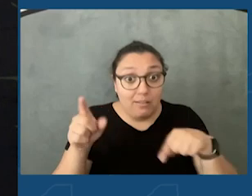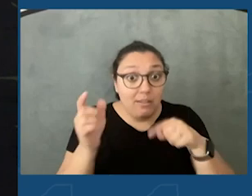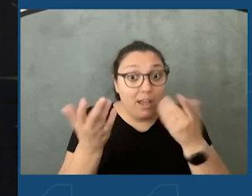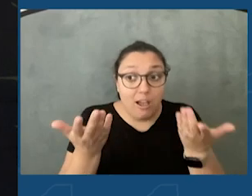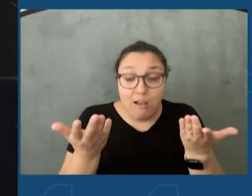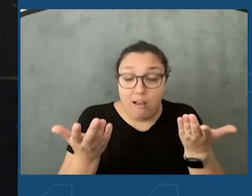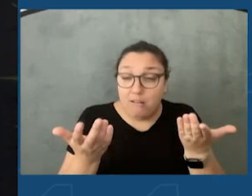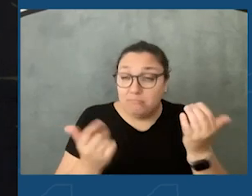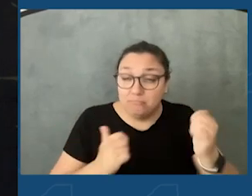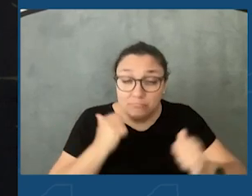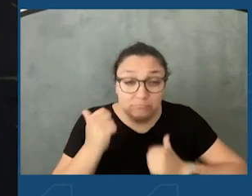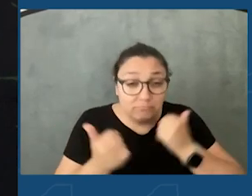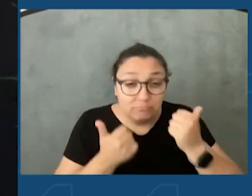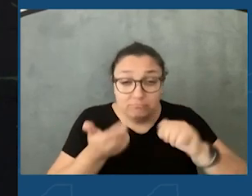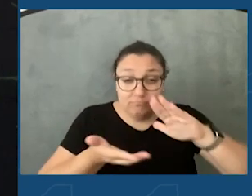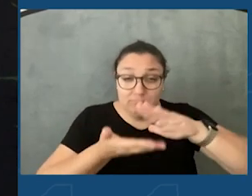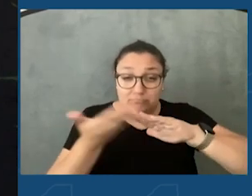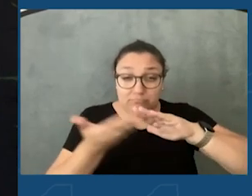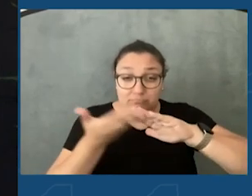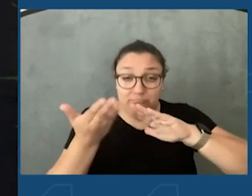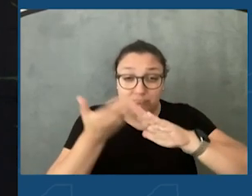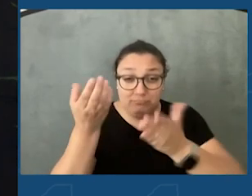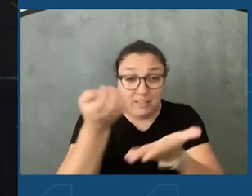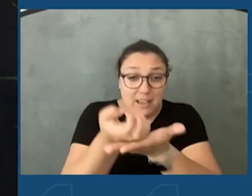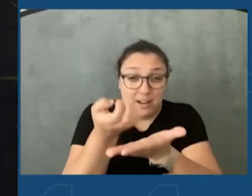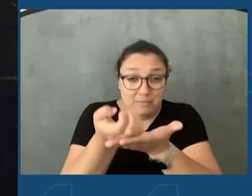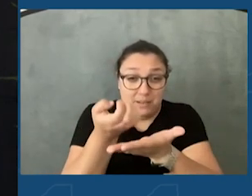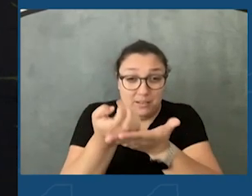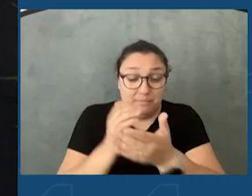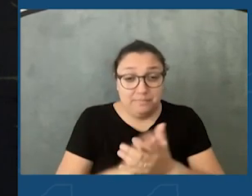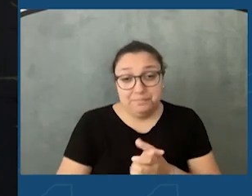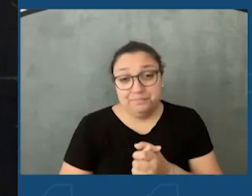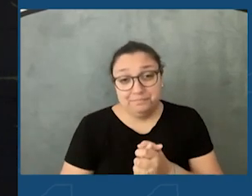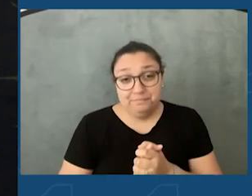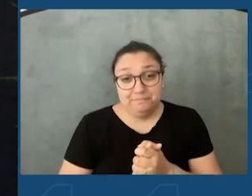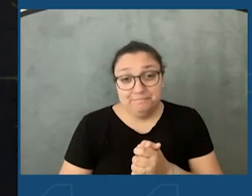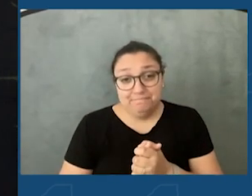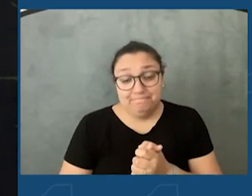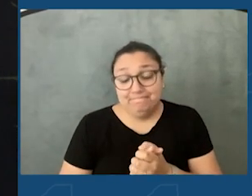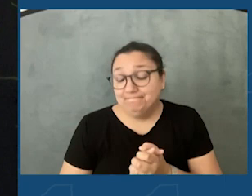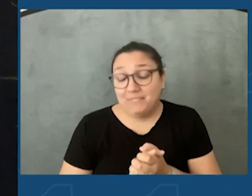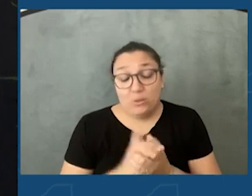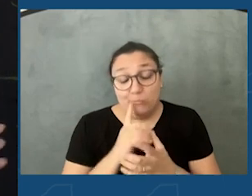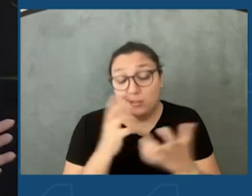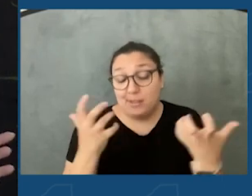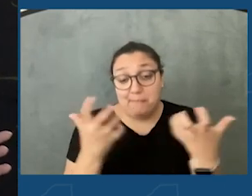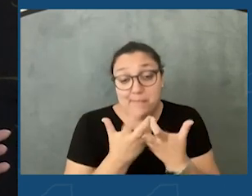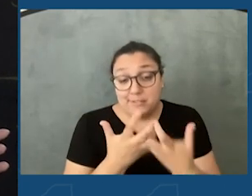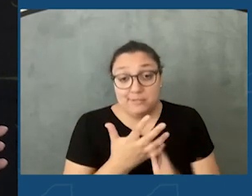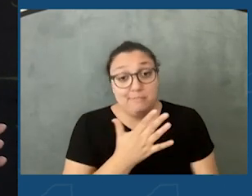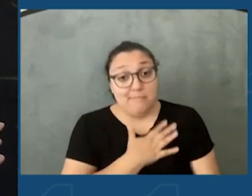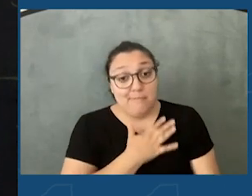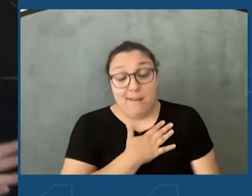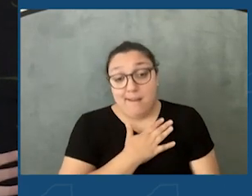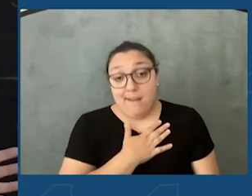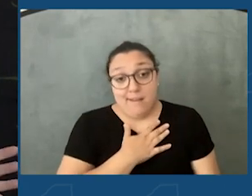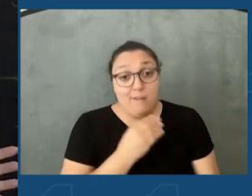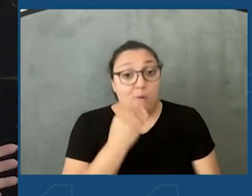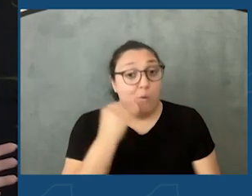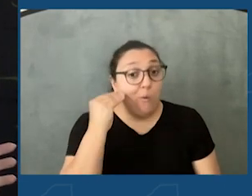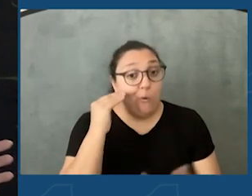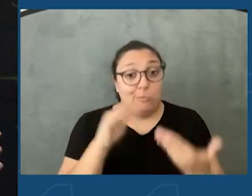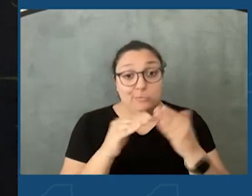And just like what happened back in my hometown of Buffalo, things are going well, and all of a sudden